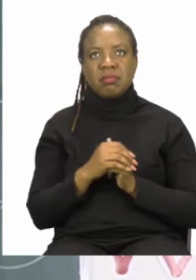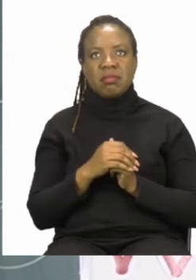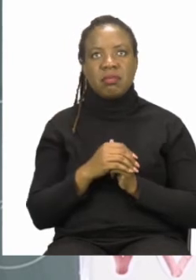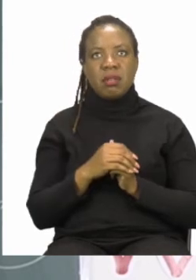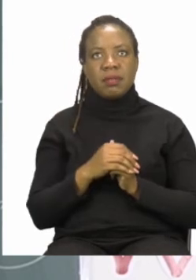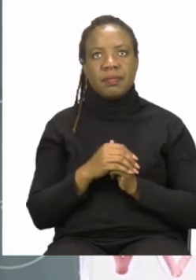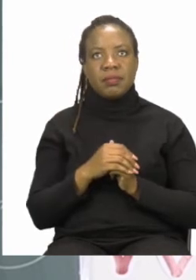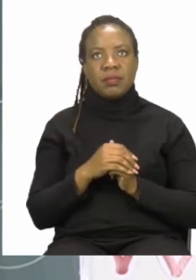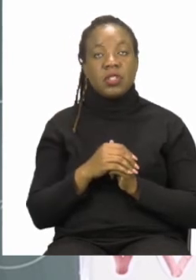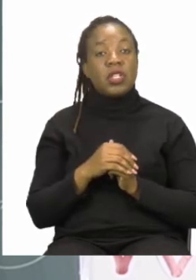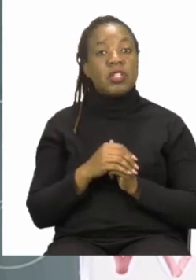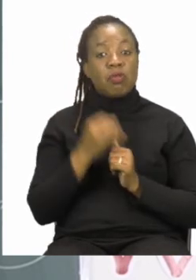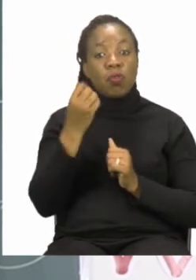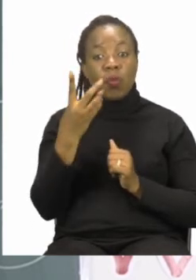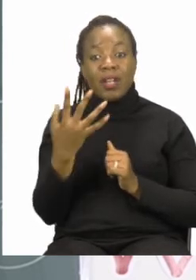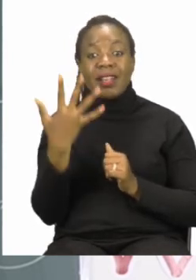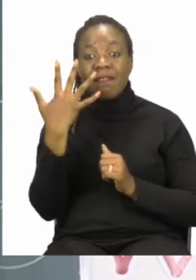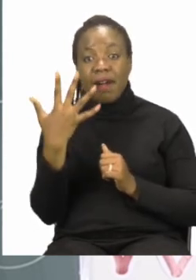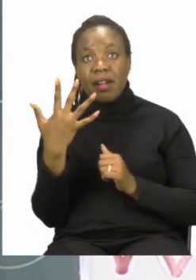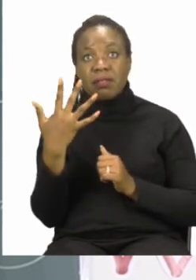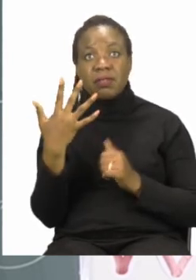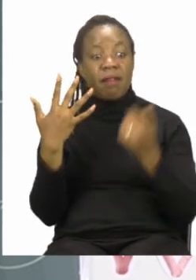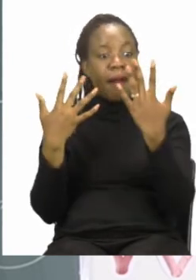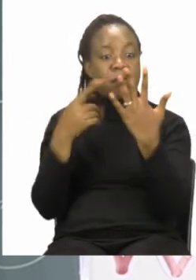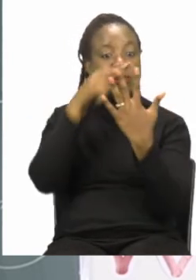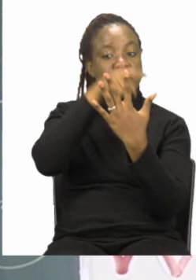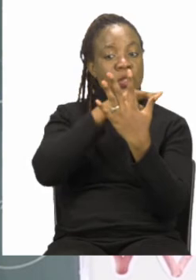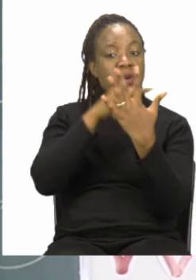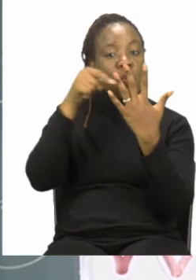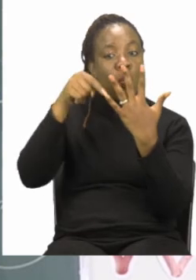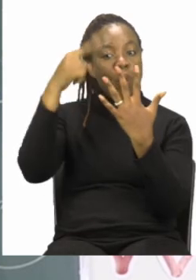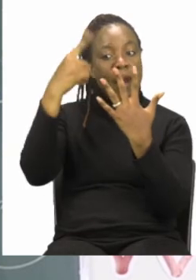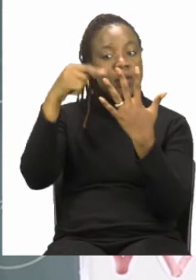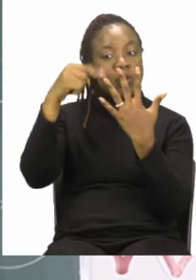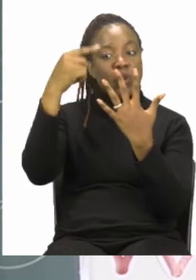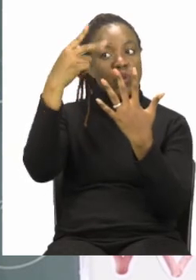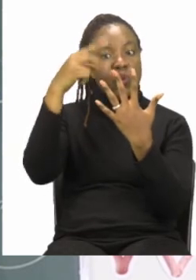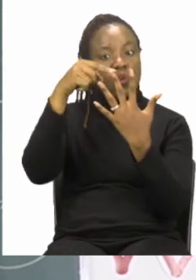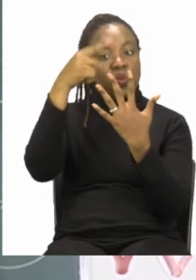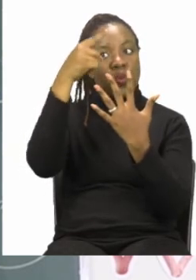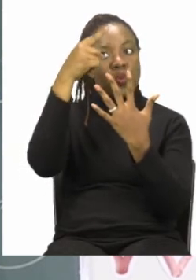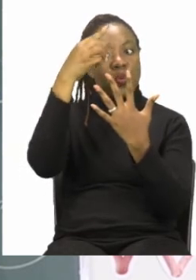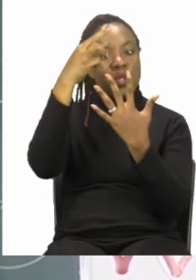5s, then that means your 3 changes to 5 and your answer will still be on your